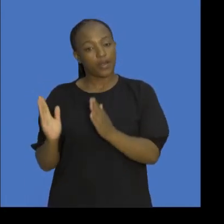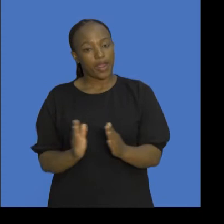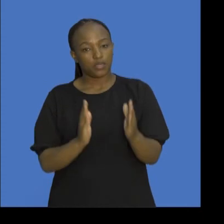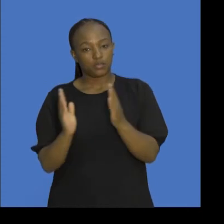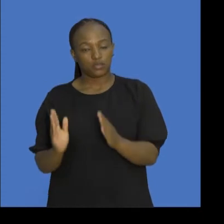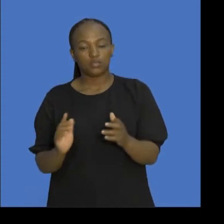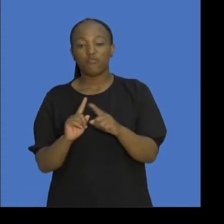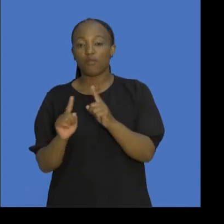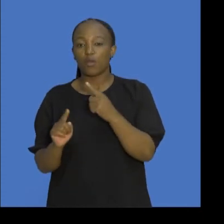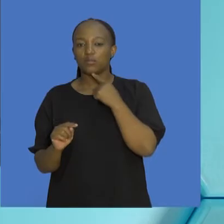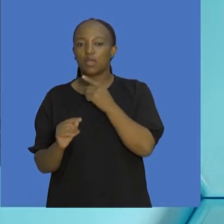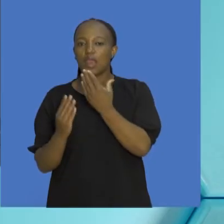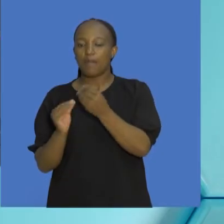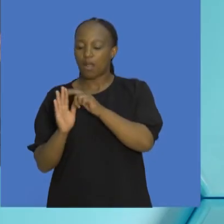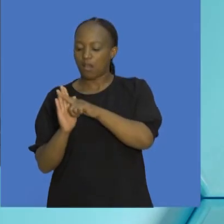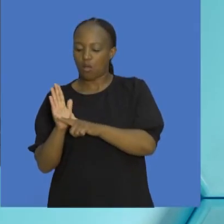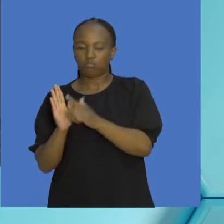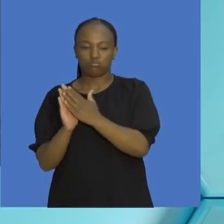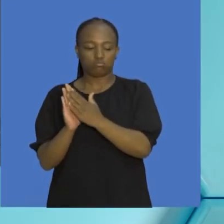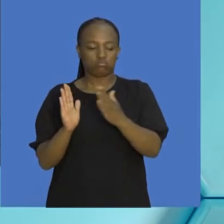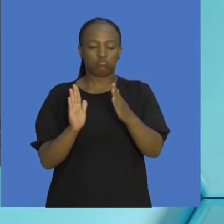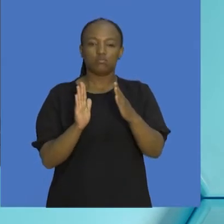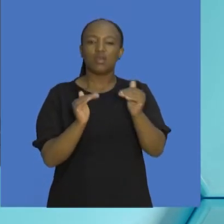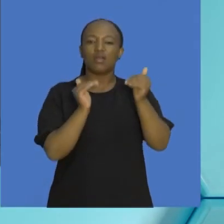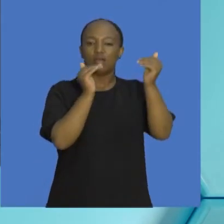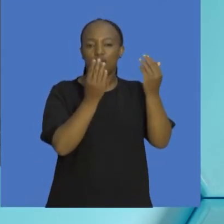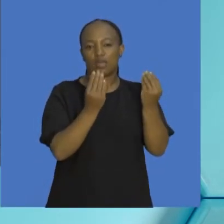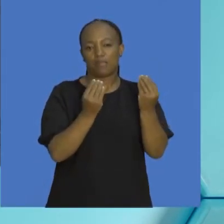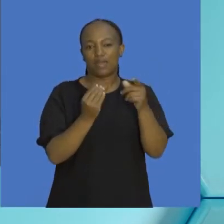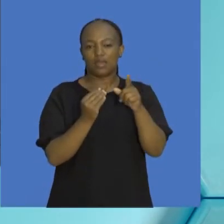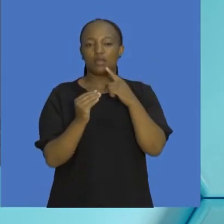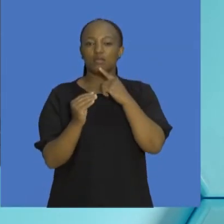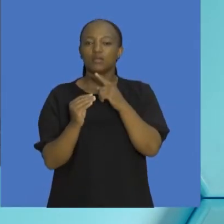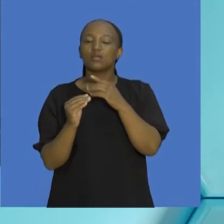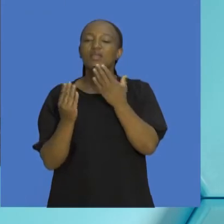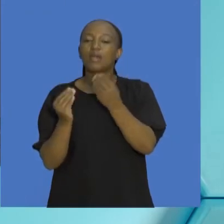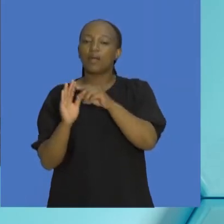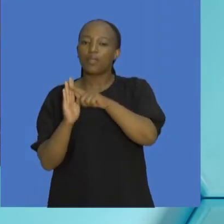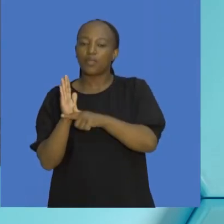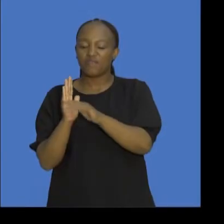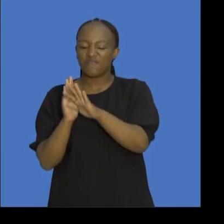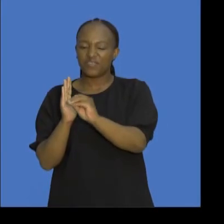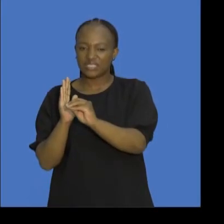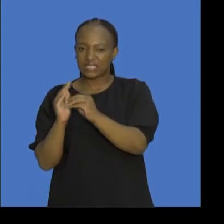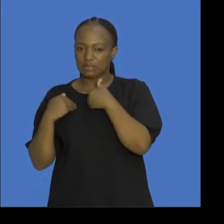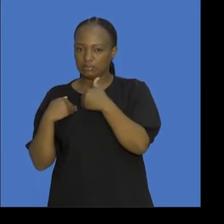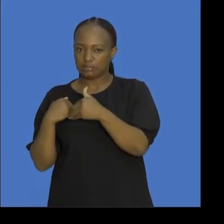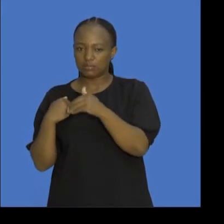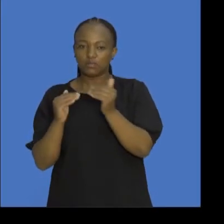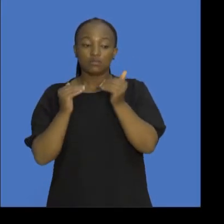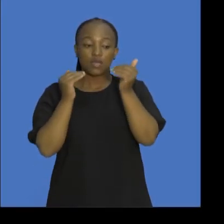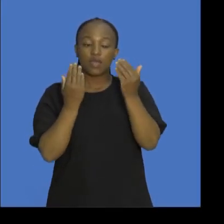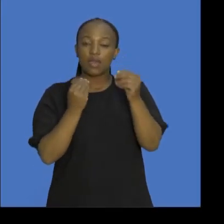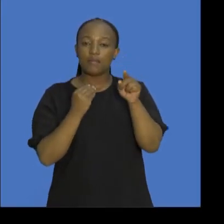We arrange it from the smallest to the highest. So the smallest is 50 and the highest